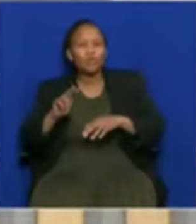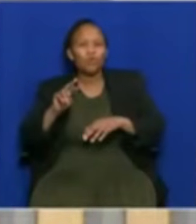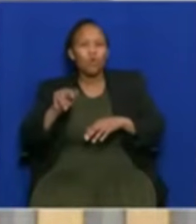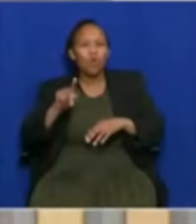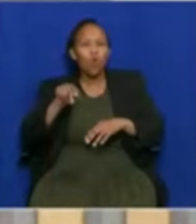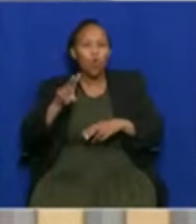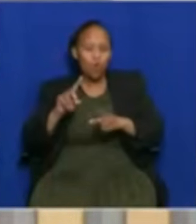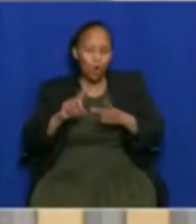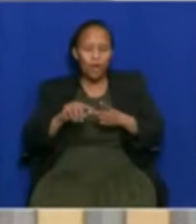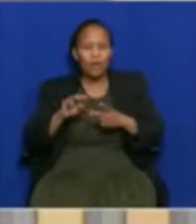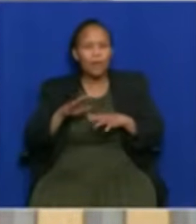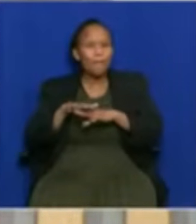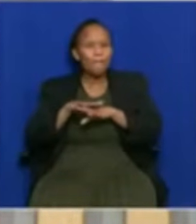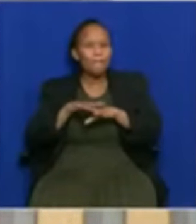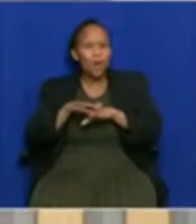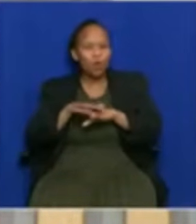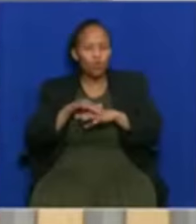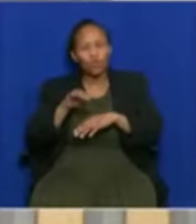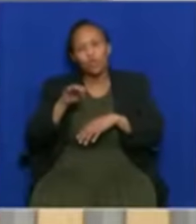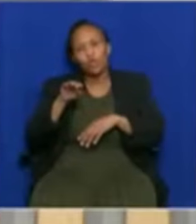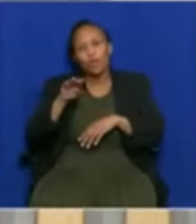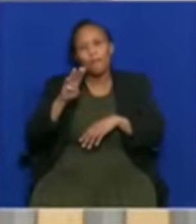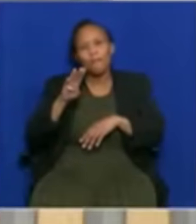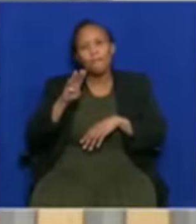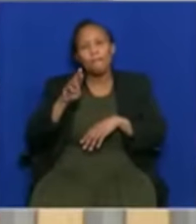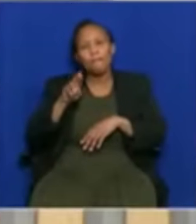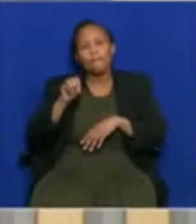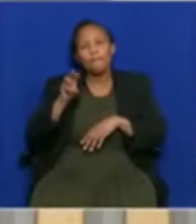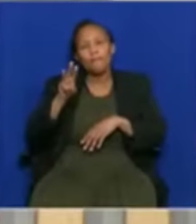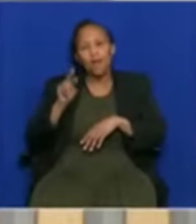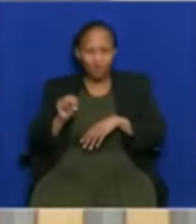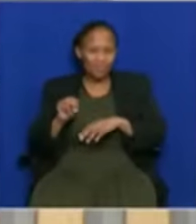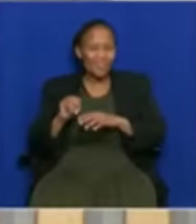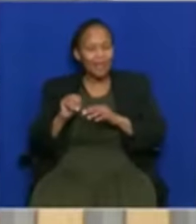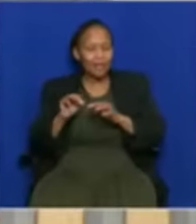assist the Commission. It's a long week. And so far,